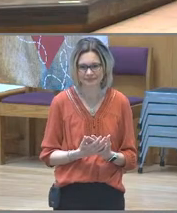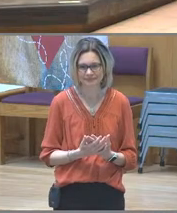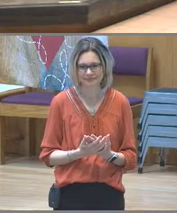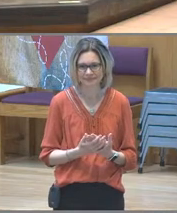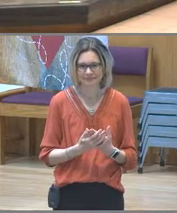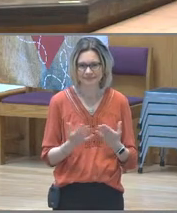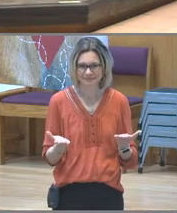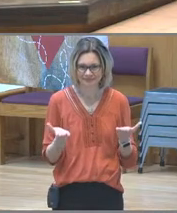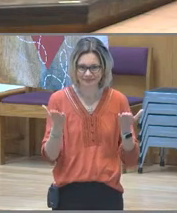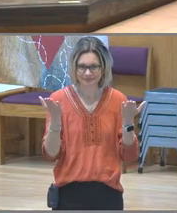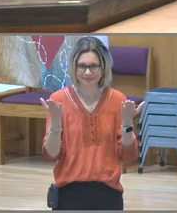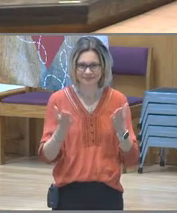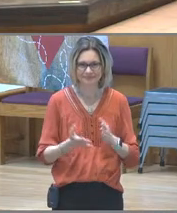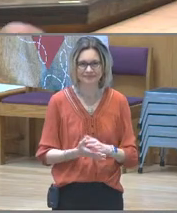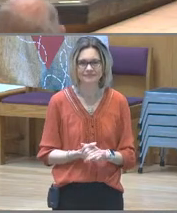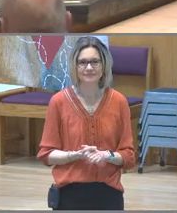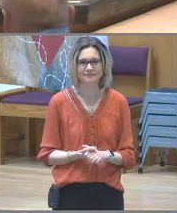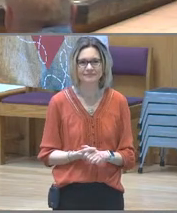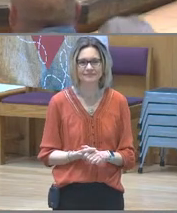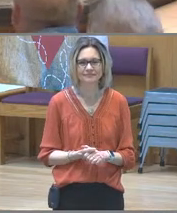Please rise as you are able.